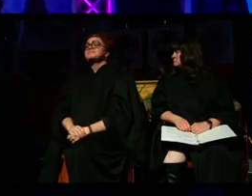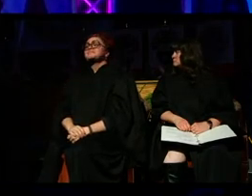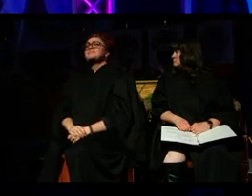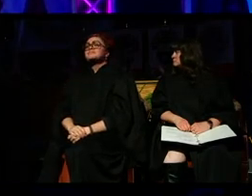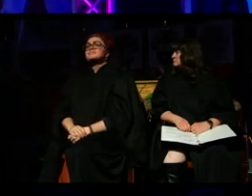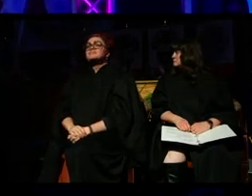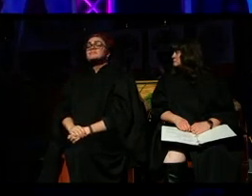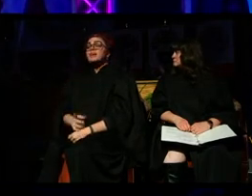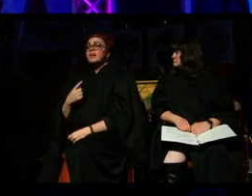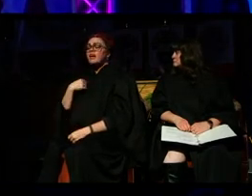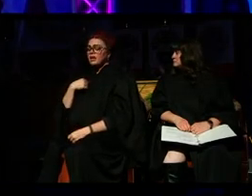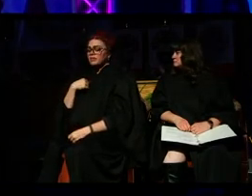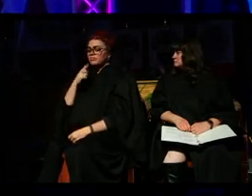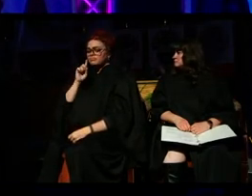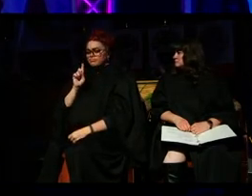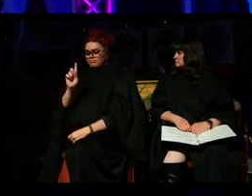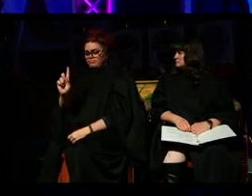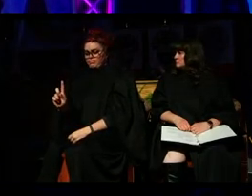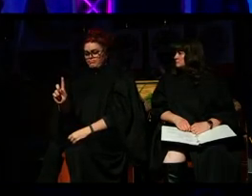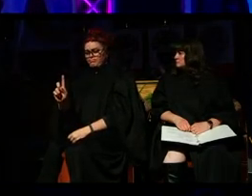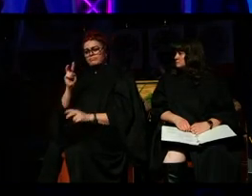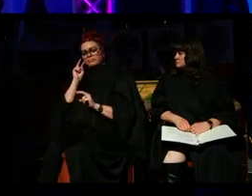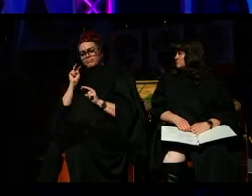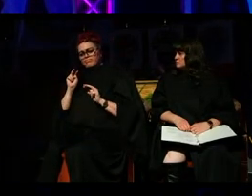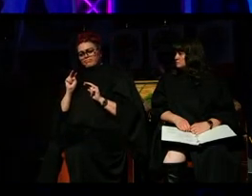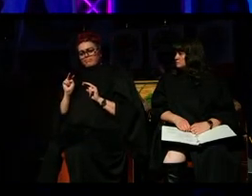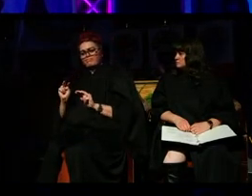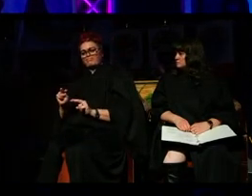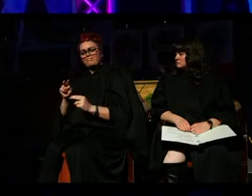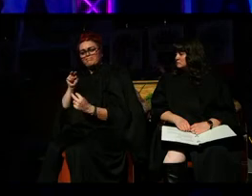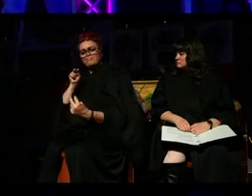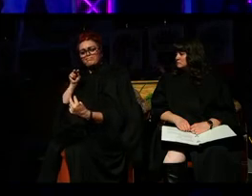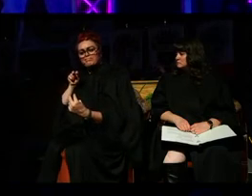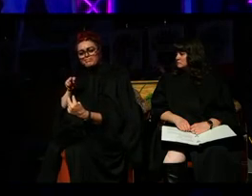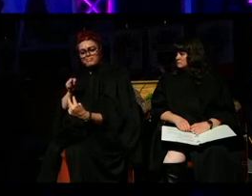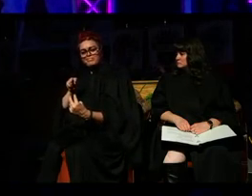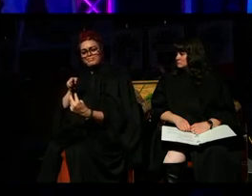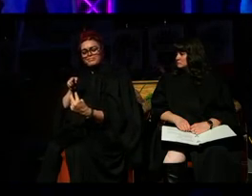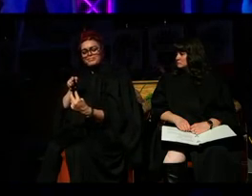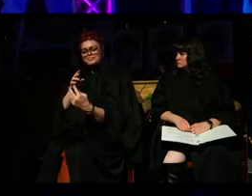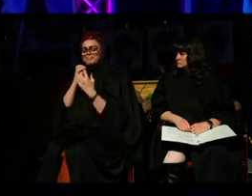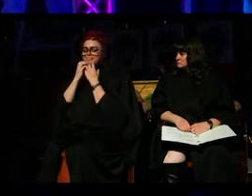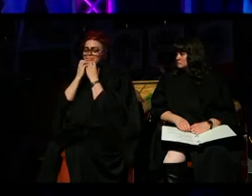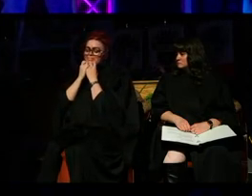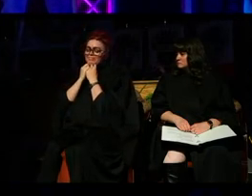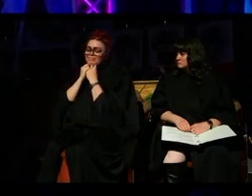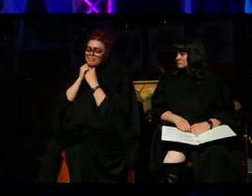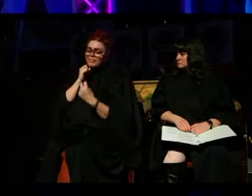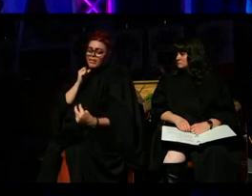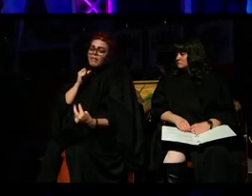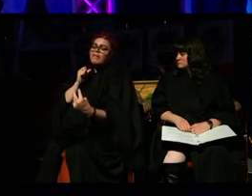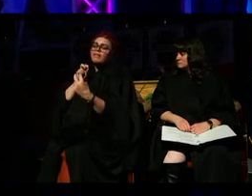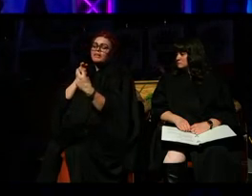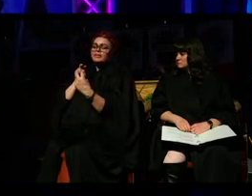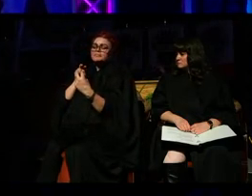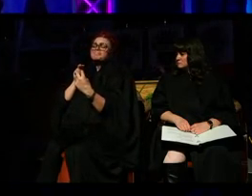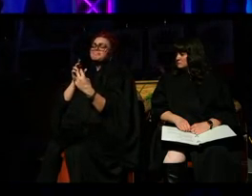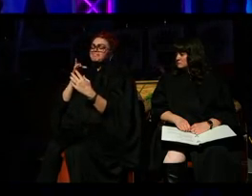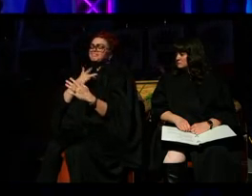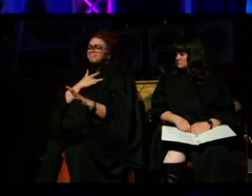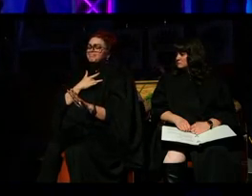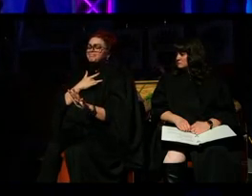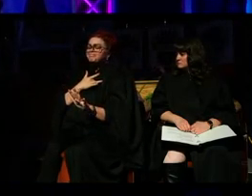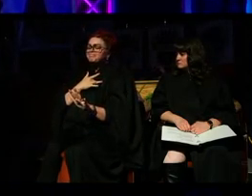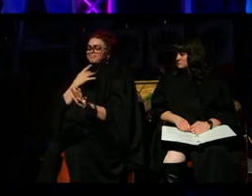And when I look down in those trusting eyes that look to me, then I